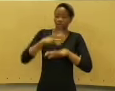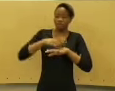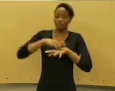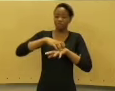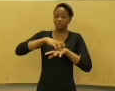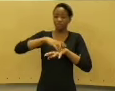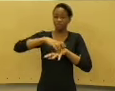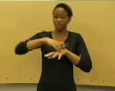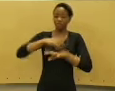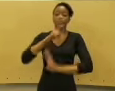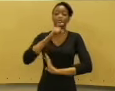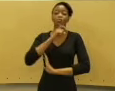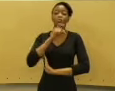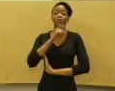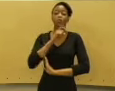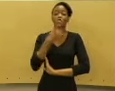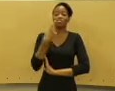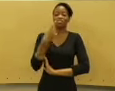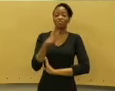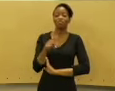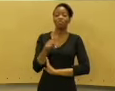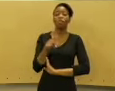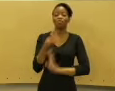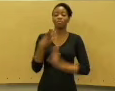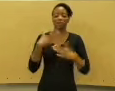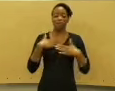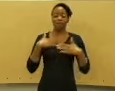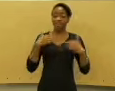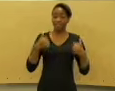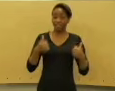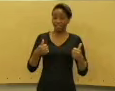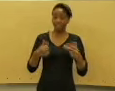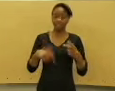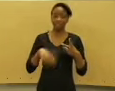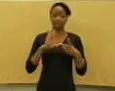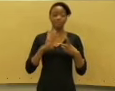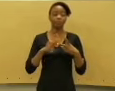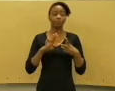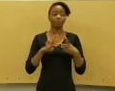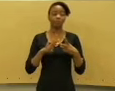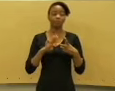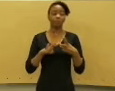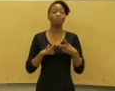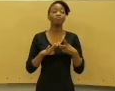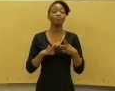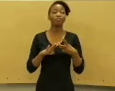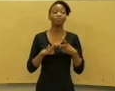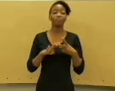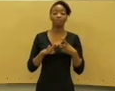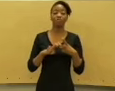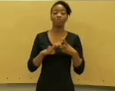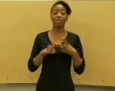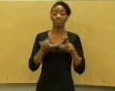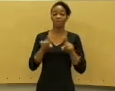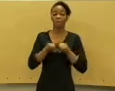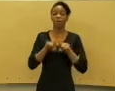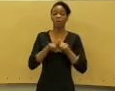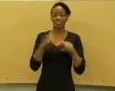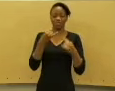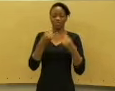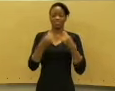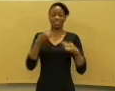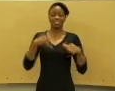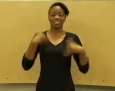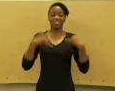vibrators precisely for health benefits, but also health that is derived from pleasure, yes, right? Yes. So